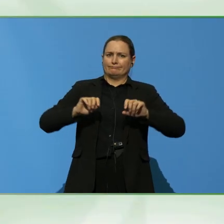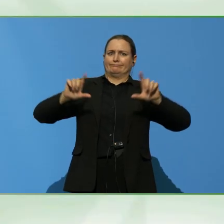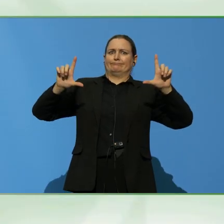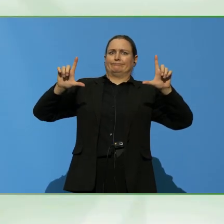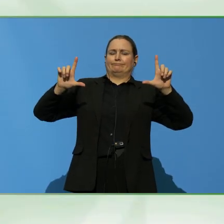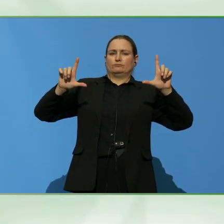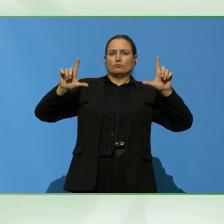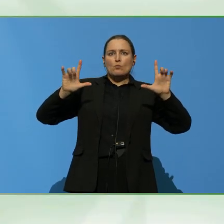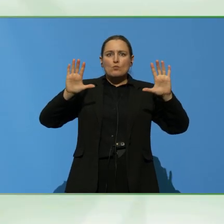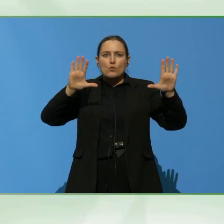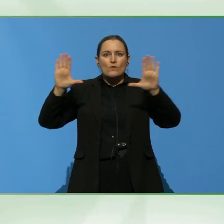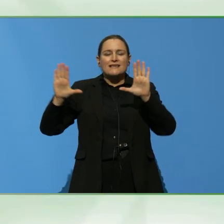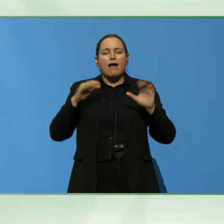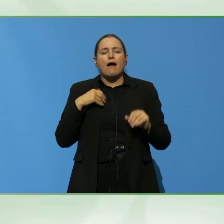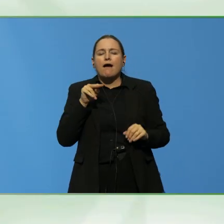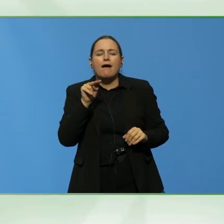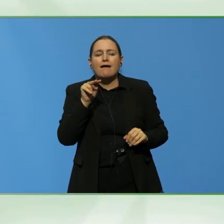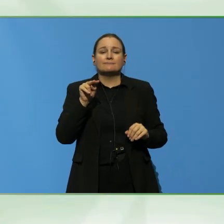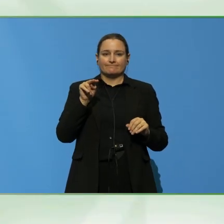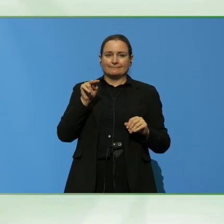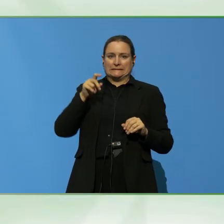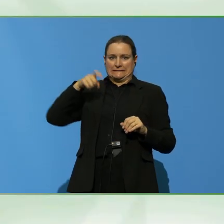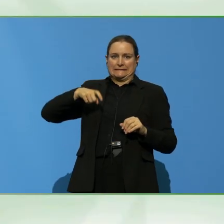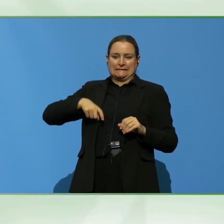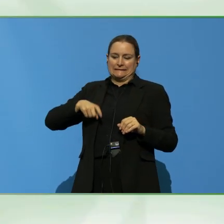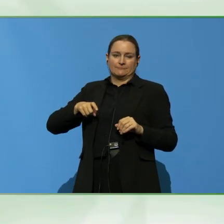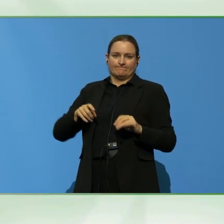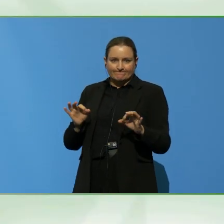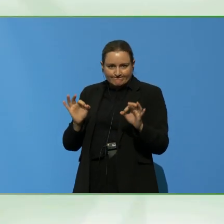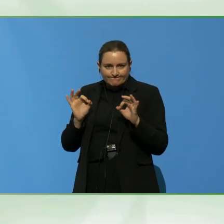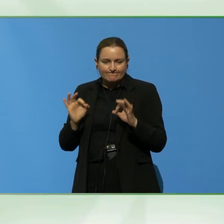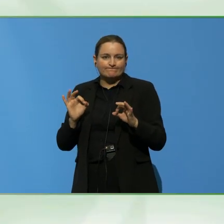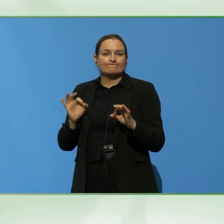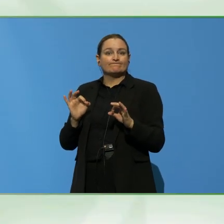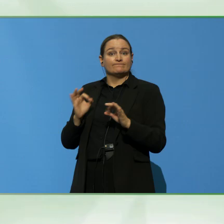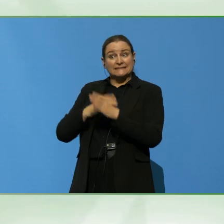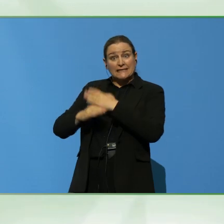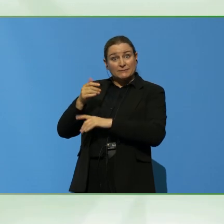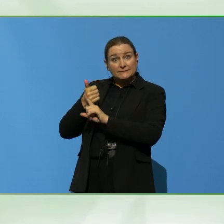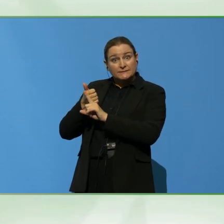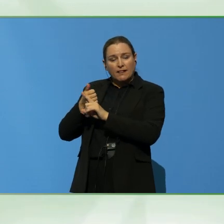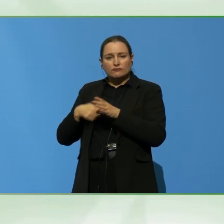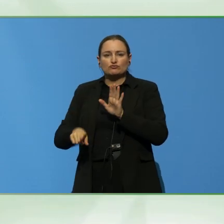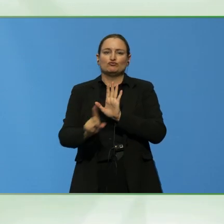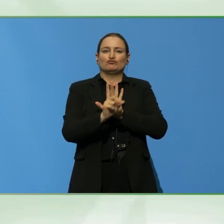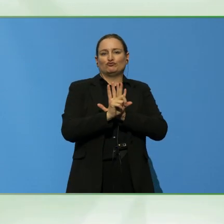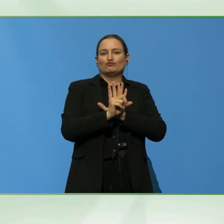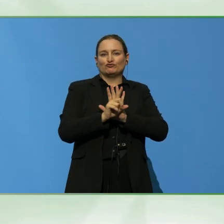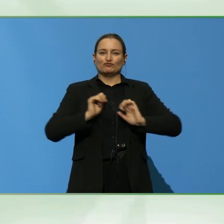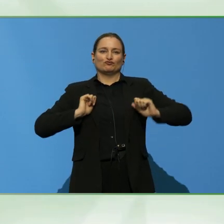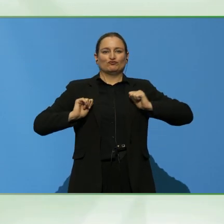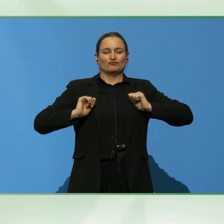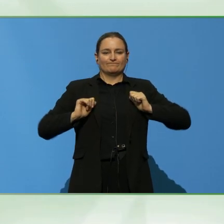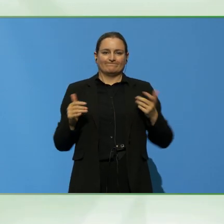think that's something we can all agree on, but it's far from enough. And unfortunately, we only still see